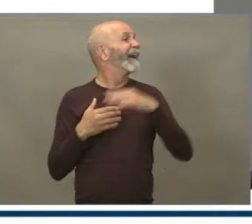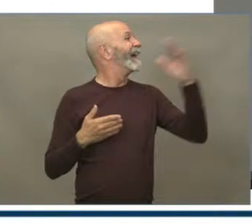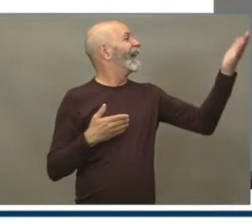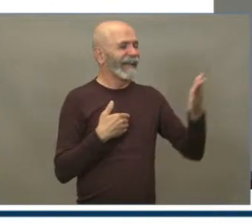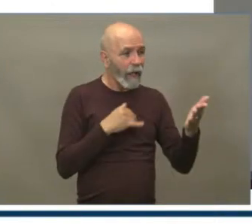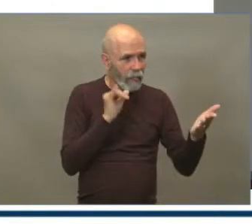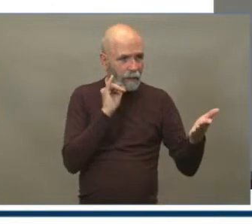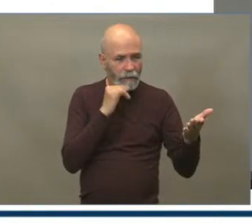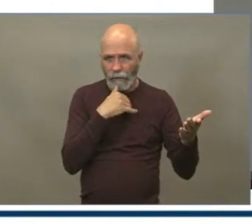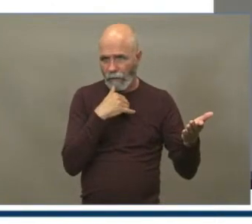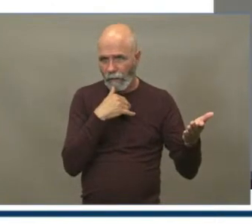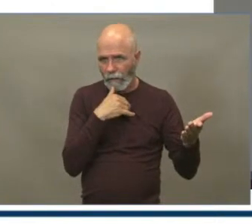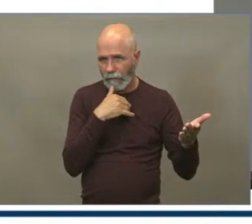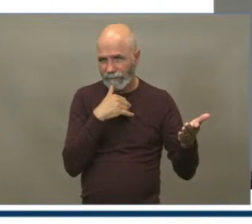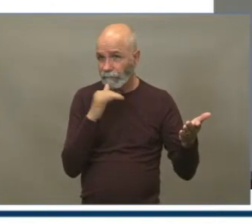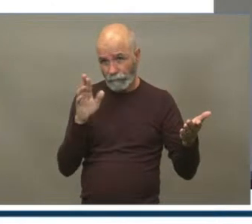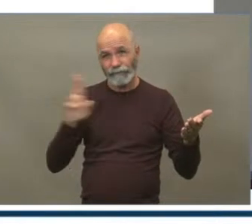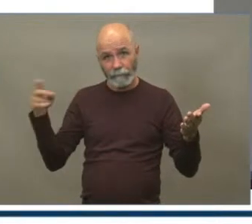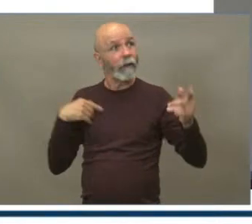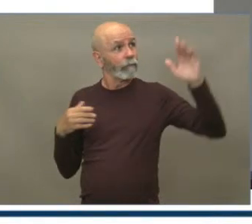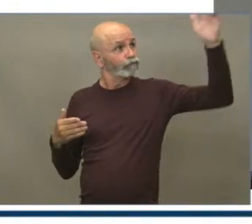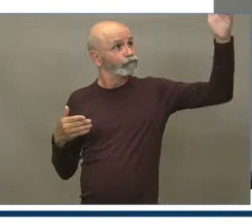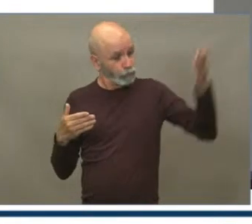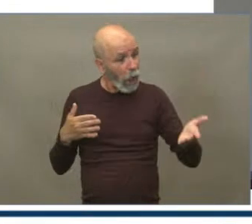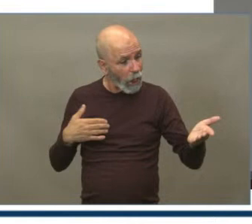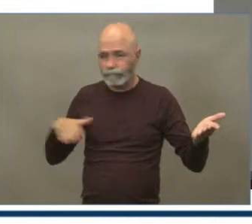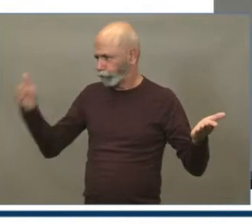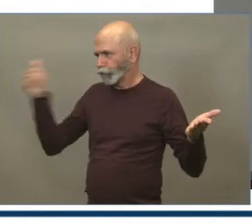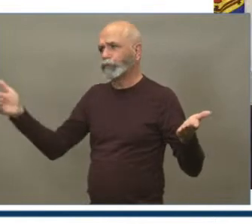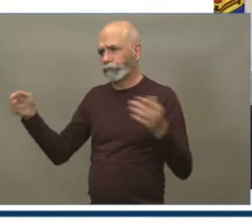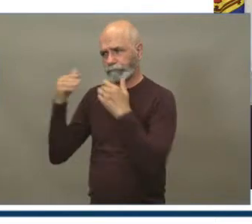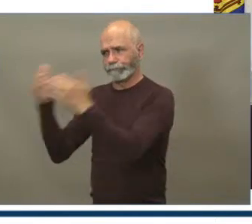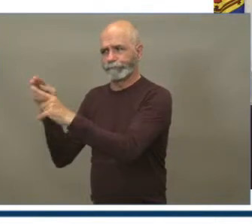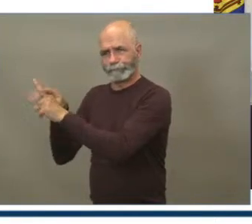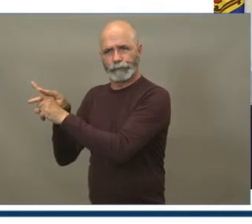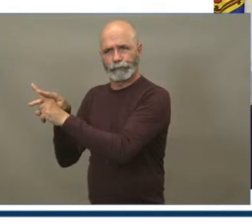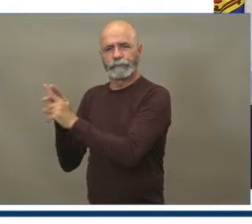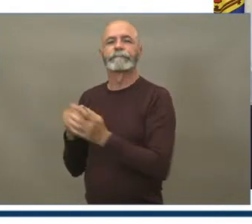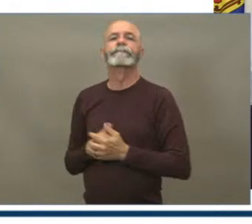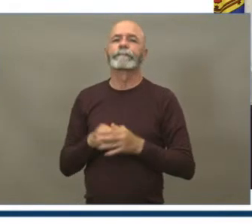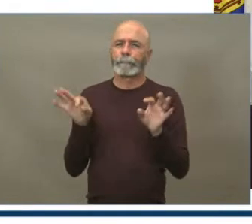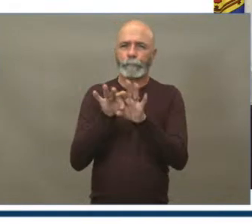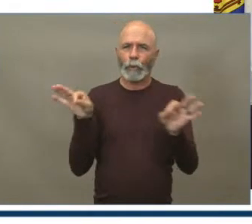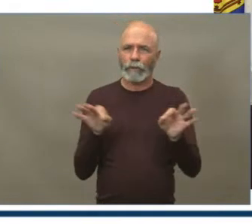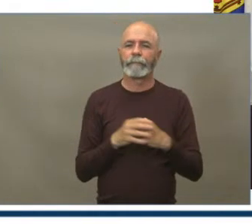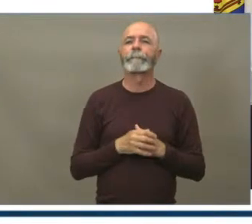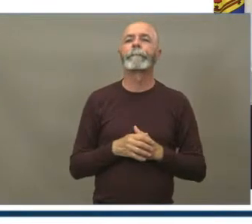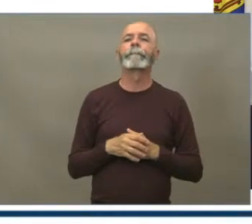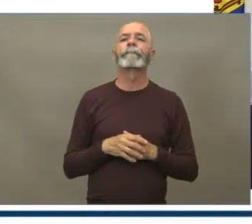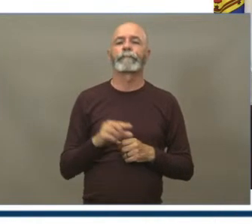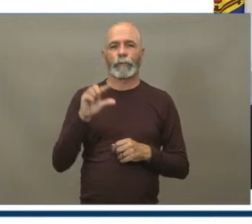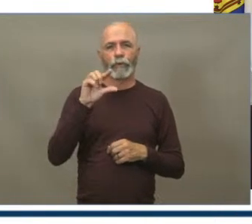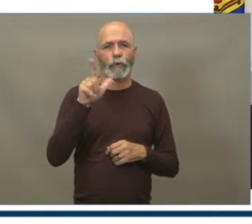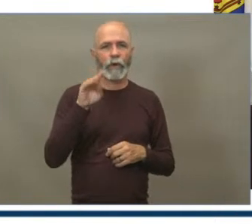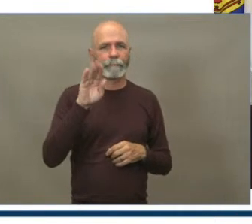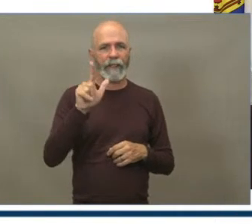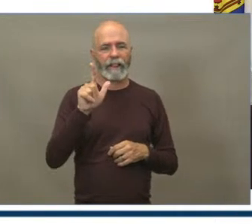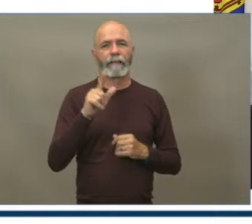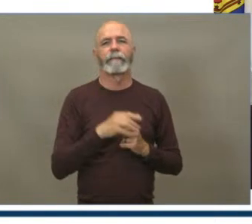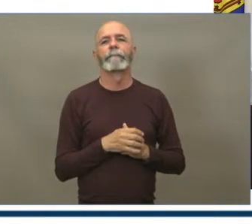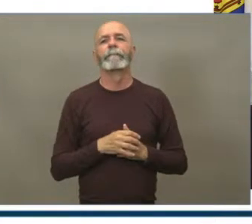appointment, we can guarantee that they're going to have vaccine available to them. Moving on, we'll go to the Globe and Mail and Marika Walsh. Go ahead,